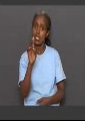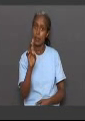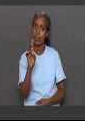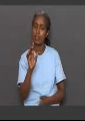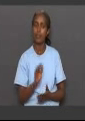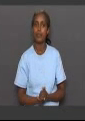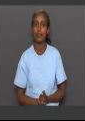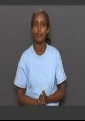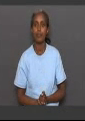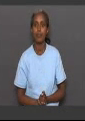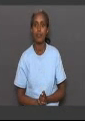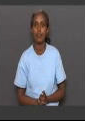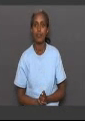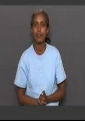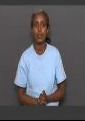0.7.